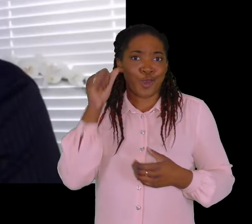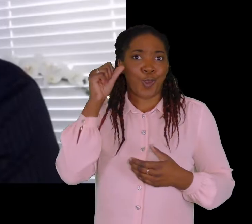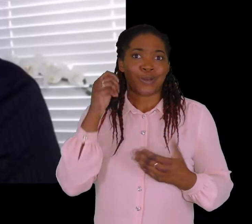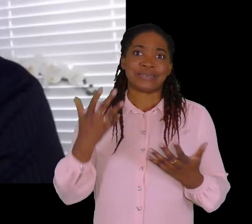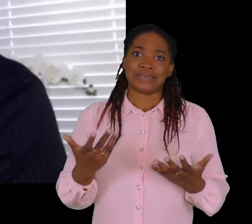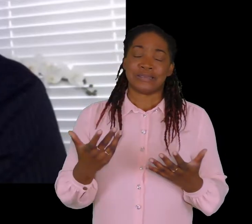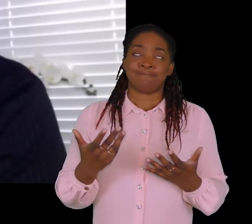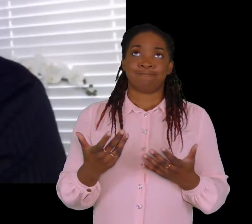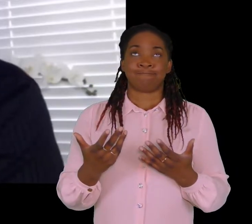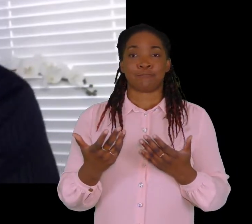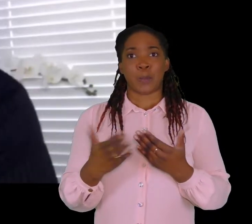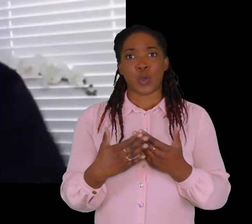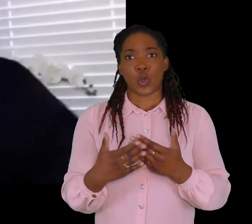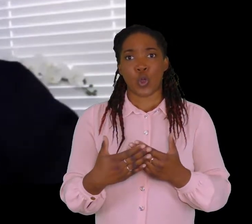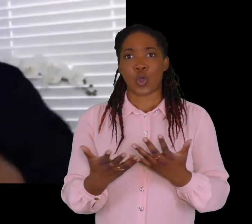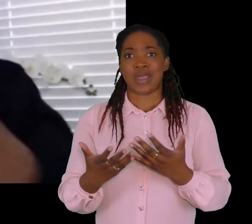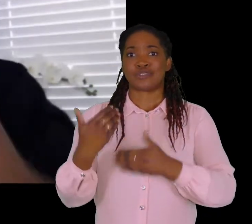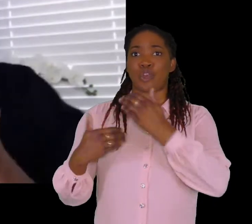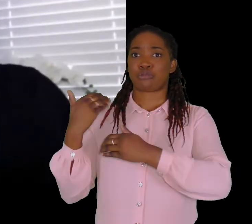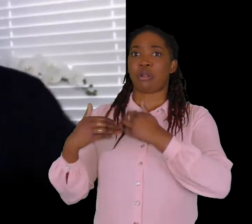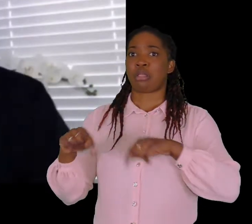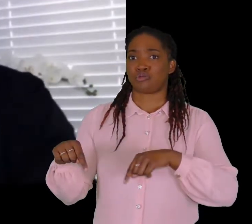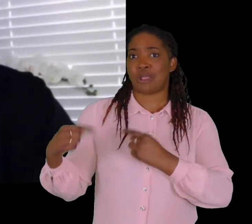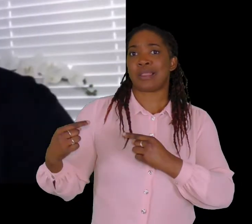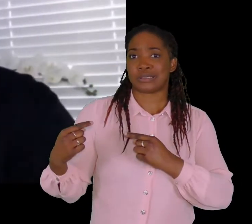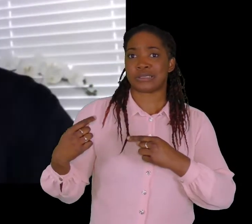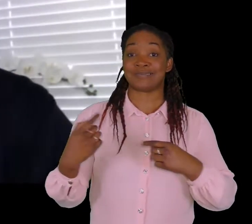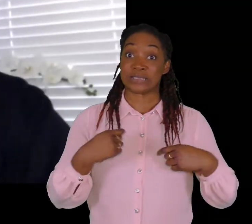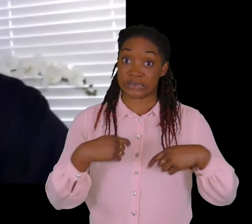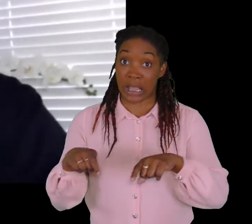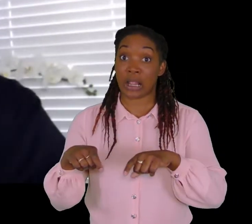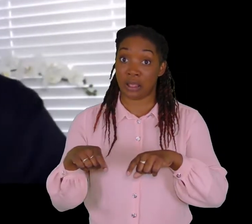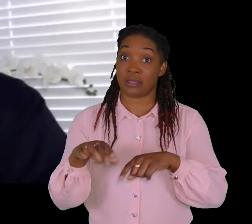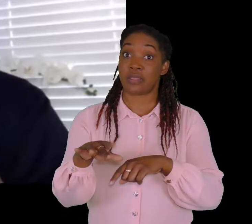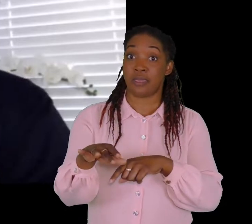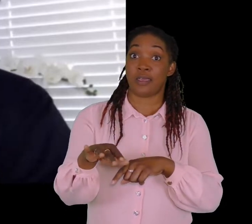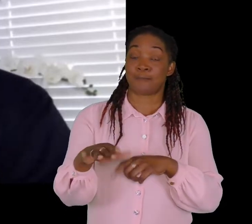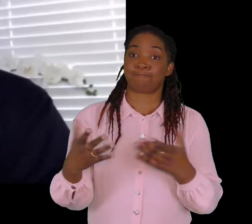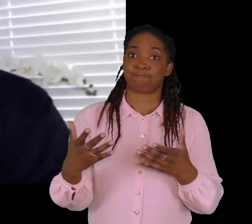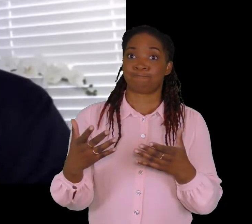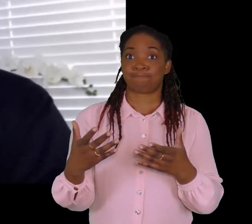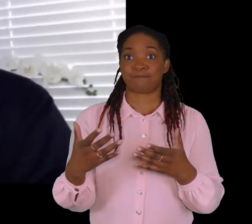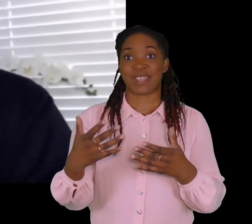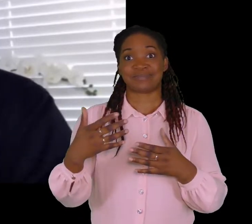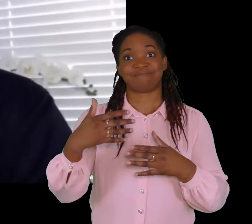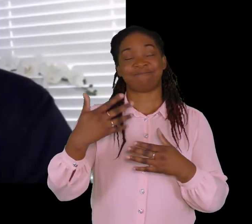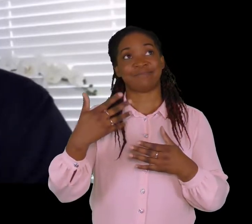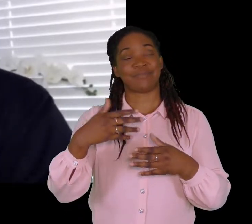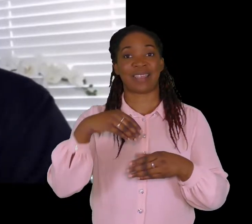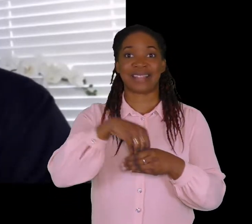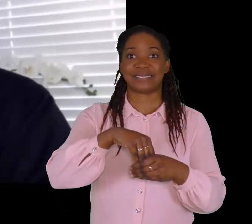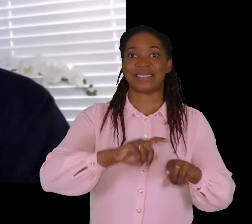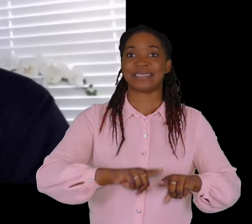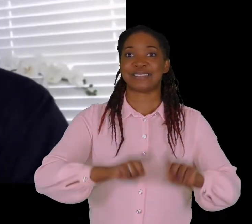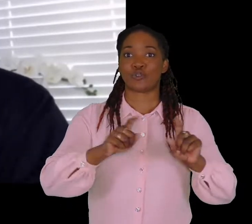face an increasing amount of and historical challenges which still remain embedded in